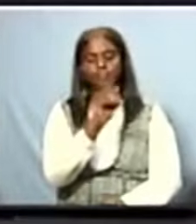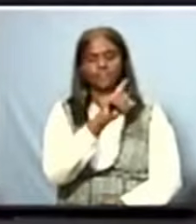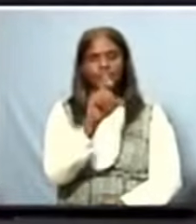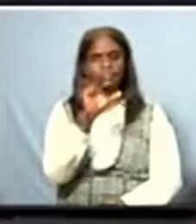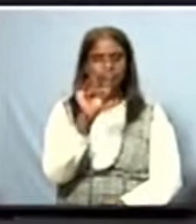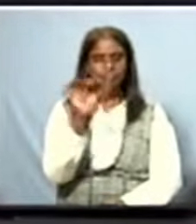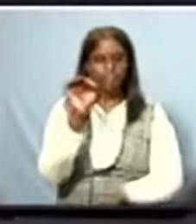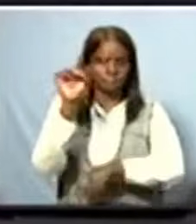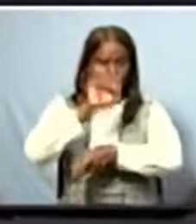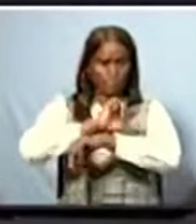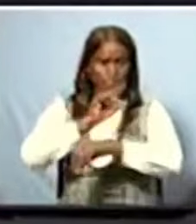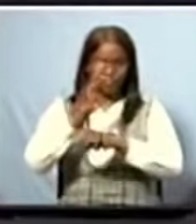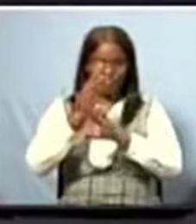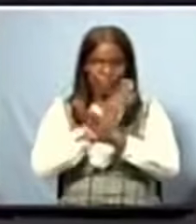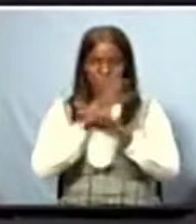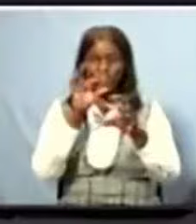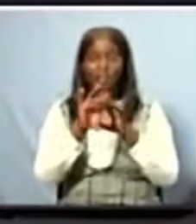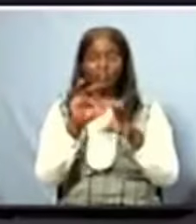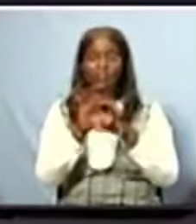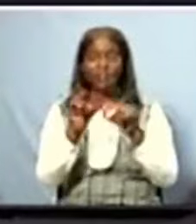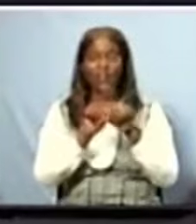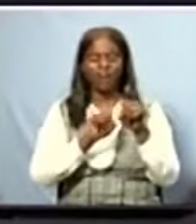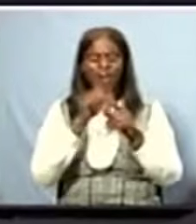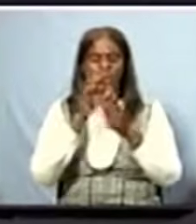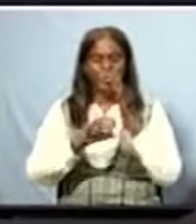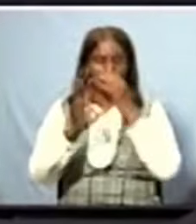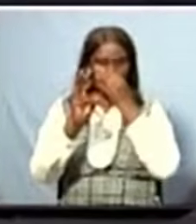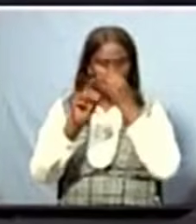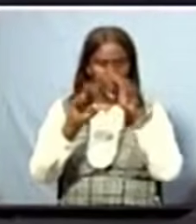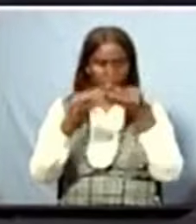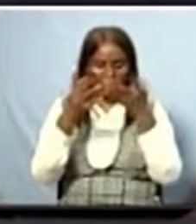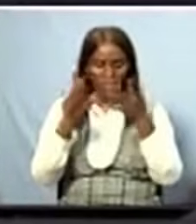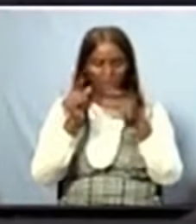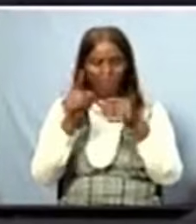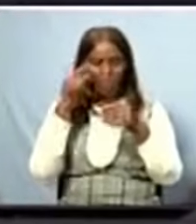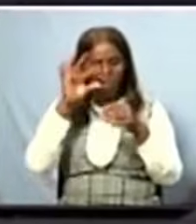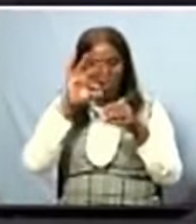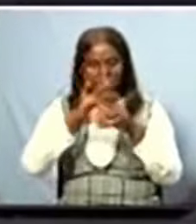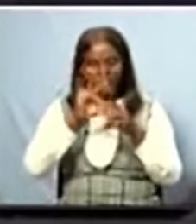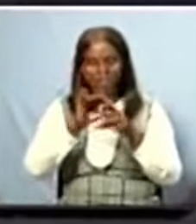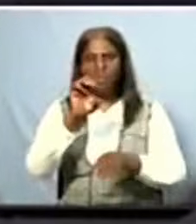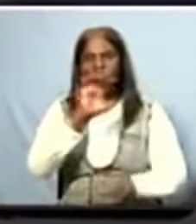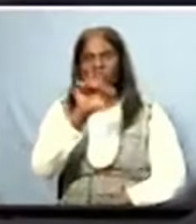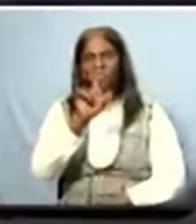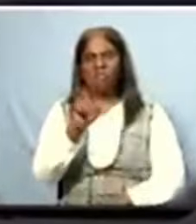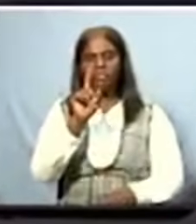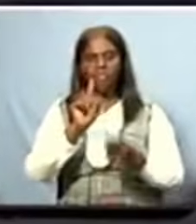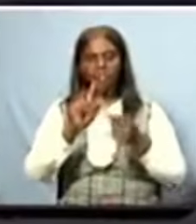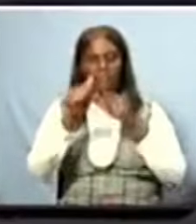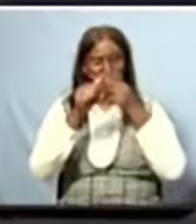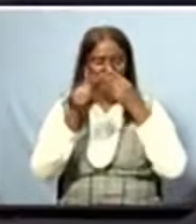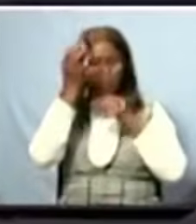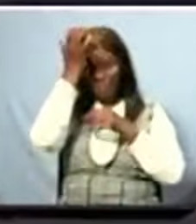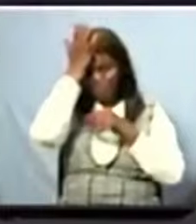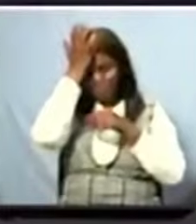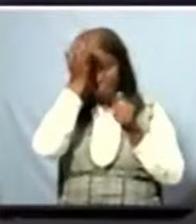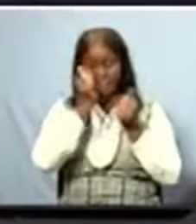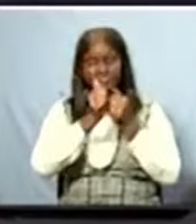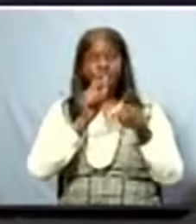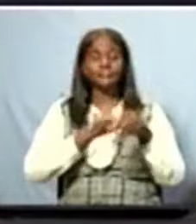180-day period before a general election. Clause 6 provides for the Electoral Commission of Zambia to set the date and